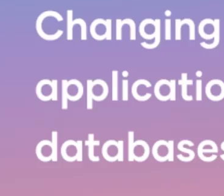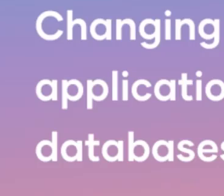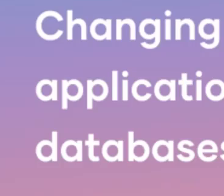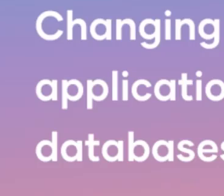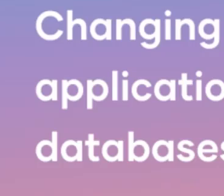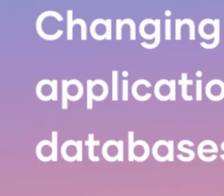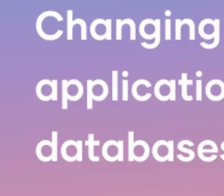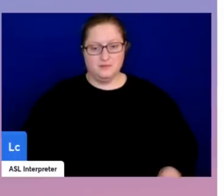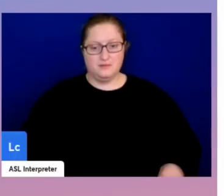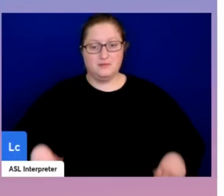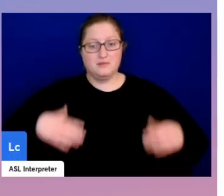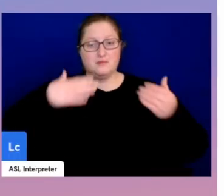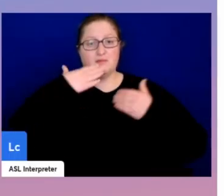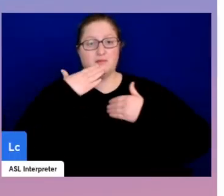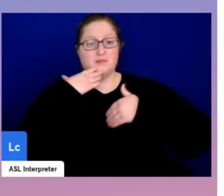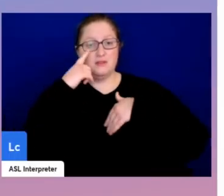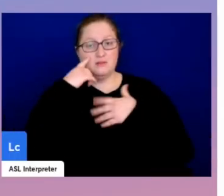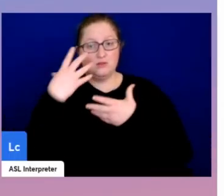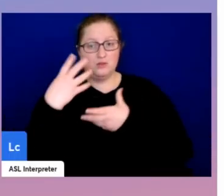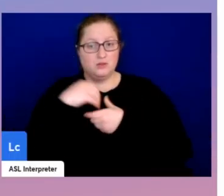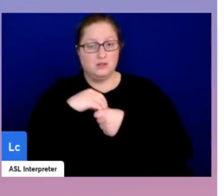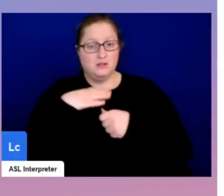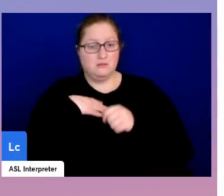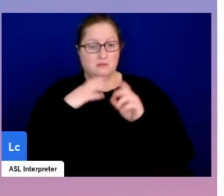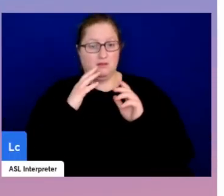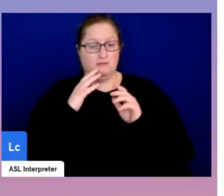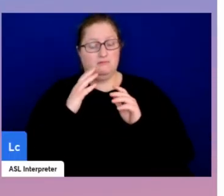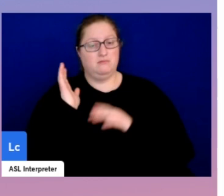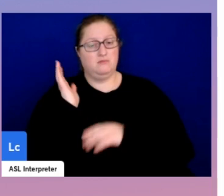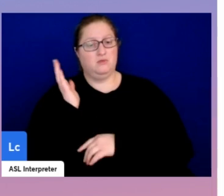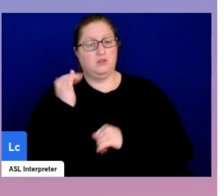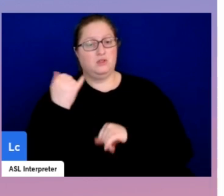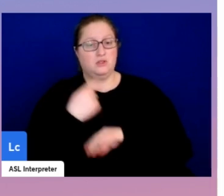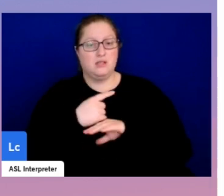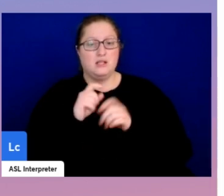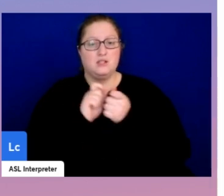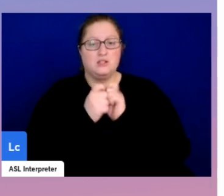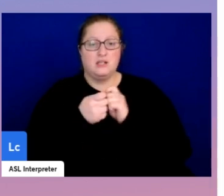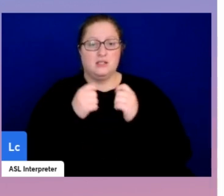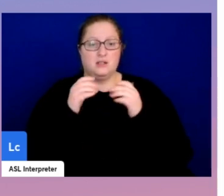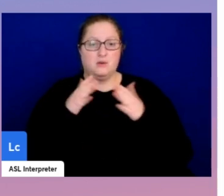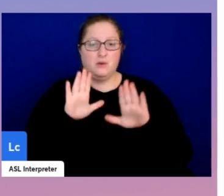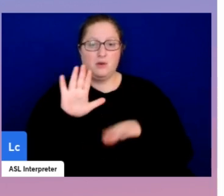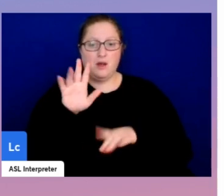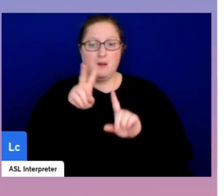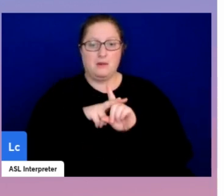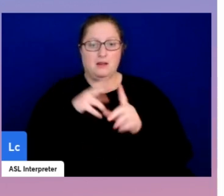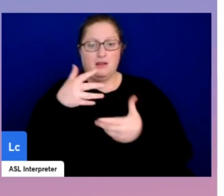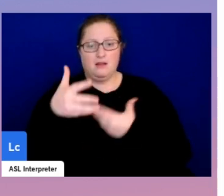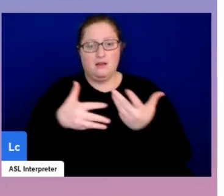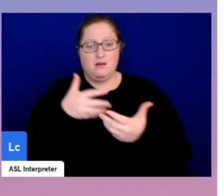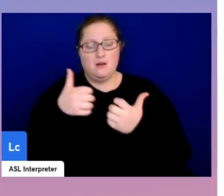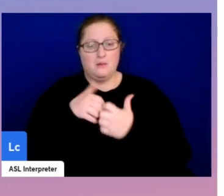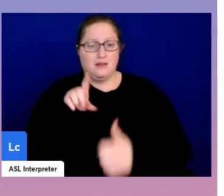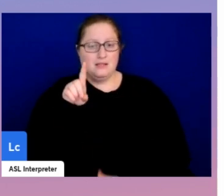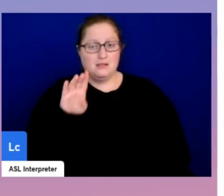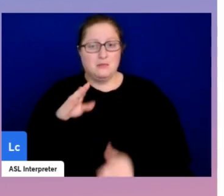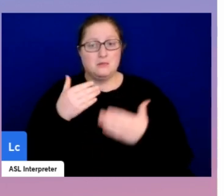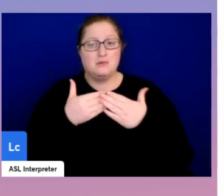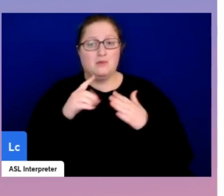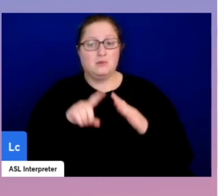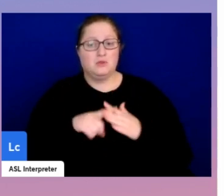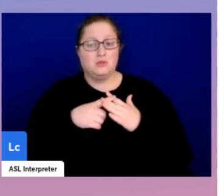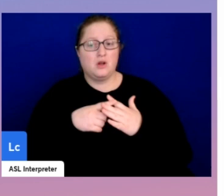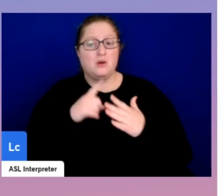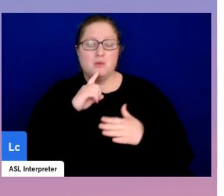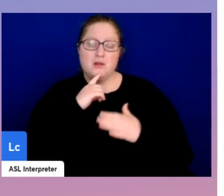Thank you for tuning in to my talk today on changing the way your applications interact with databases. Before we get started, I want to give a big thank you to